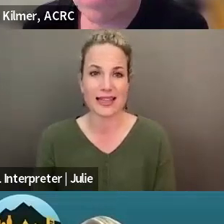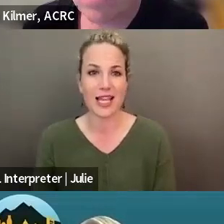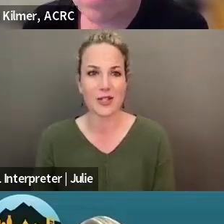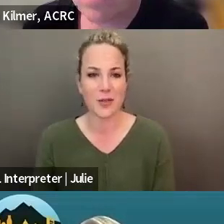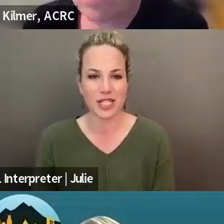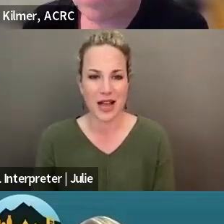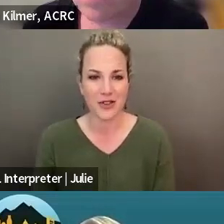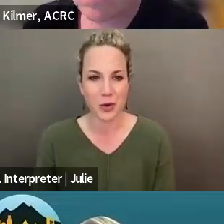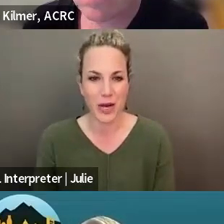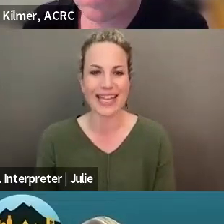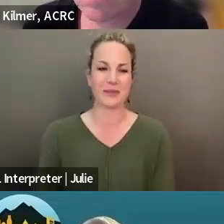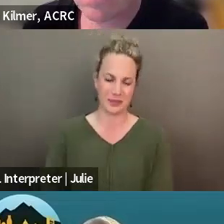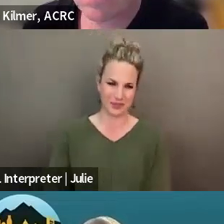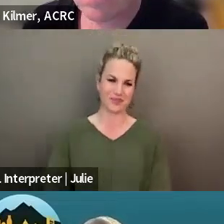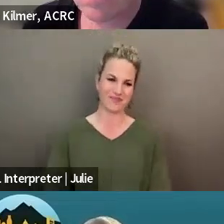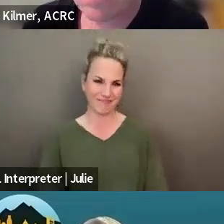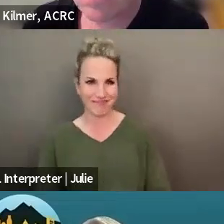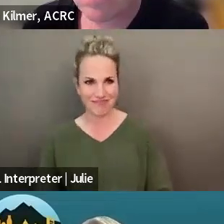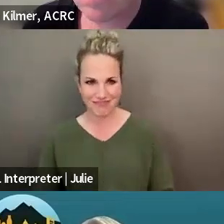use that, and thank you so much and have a good week.